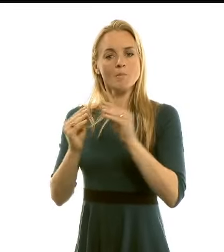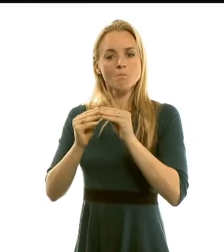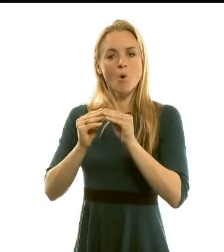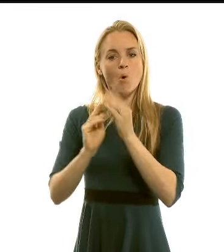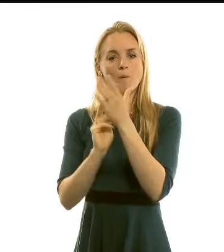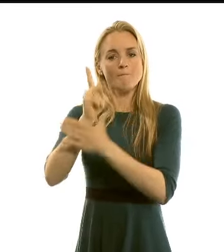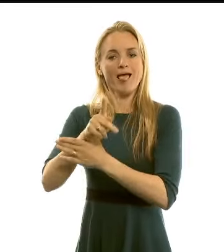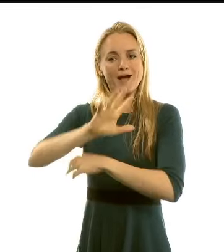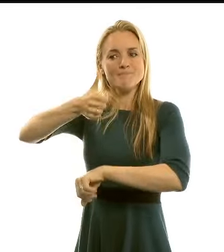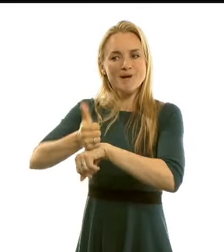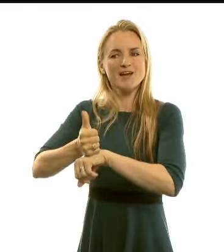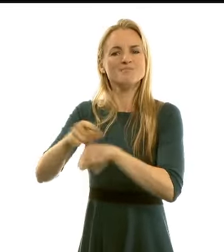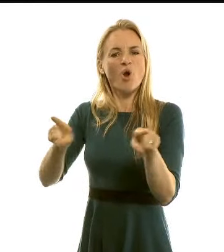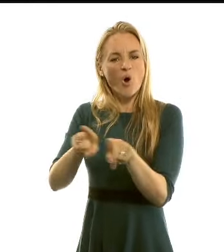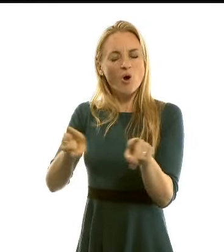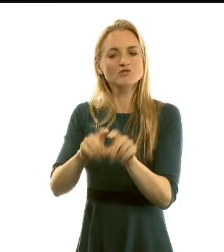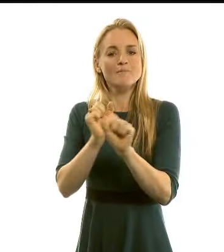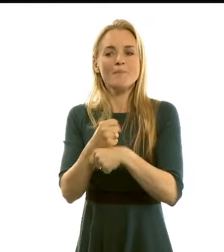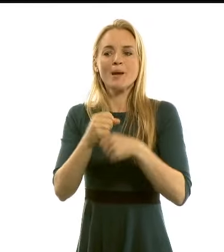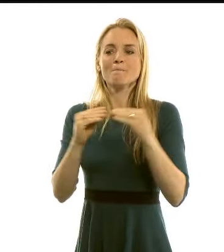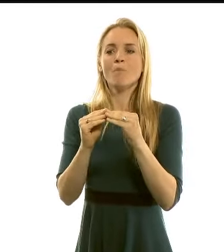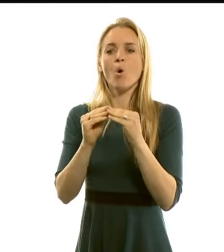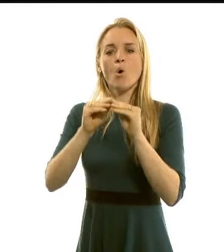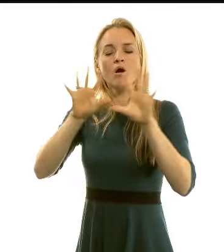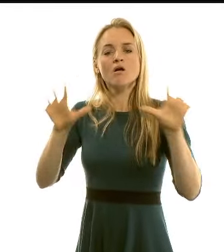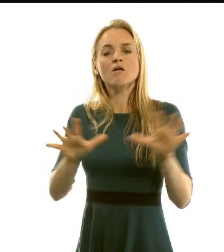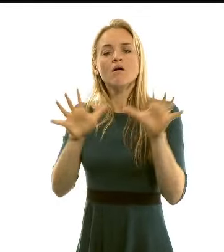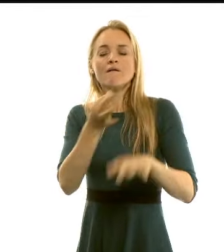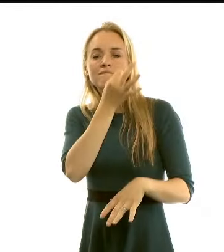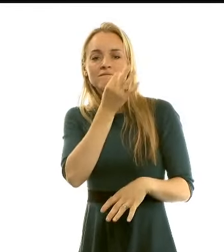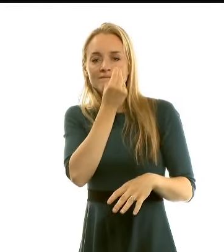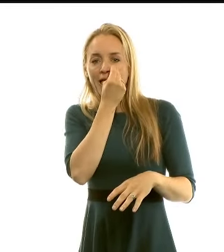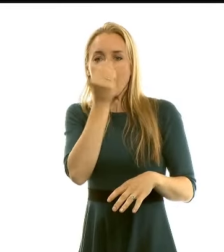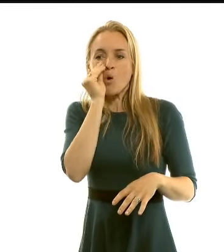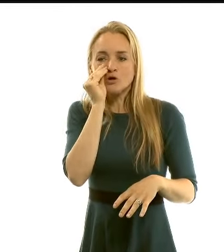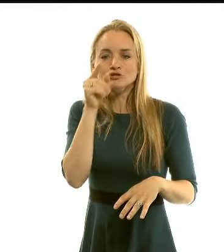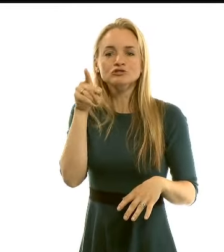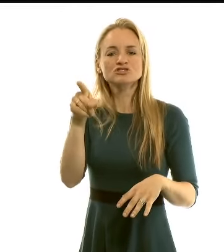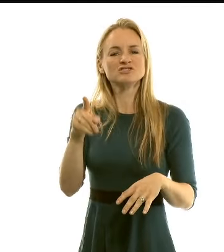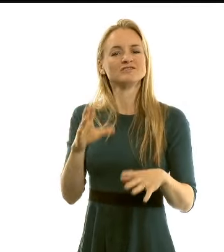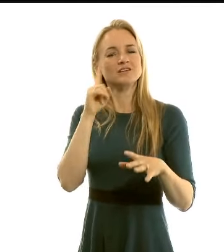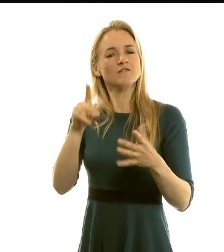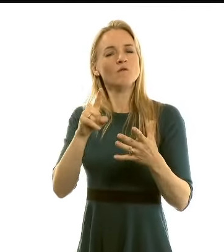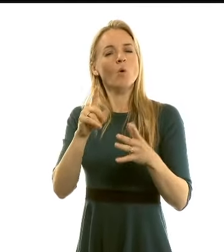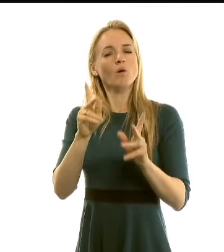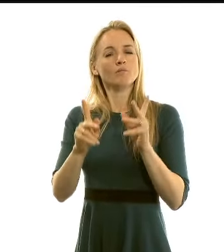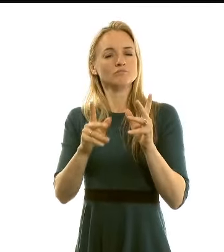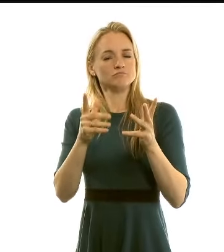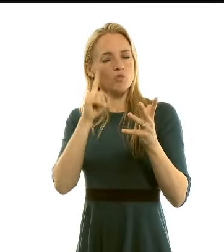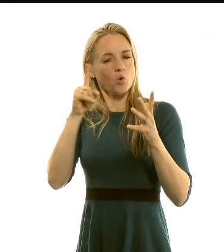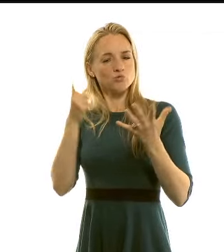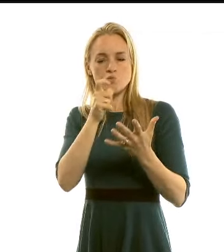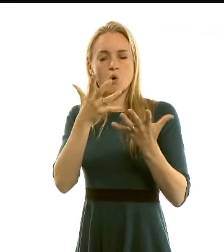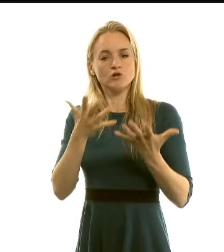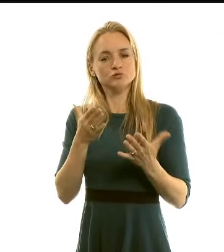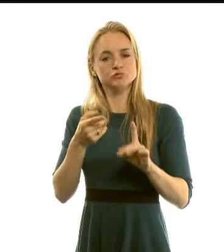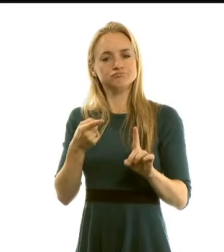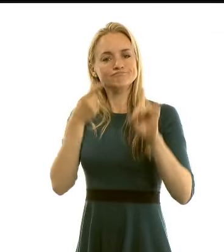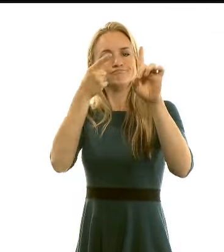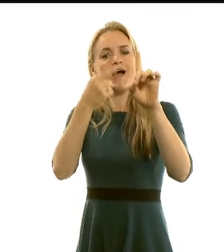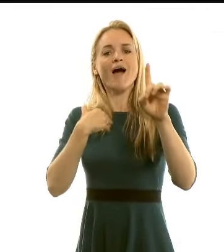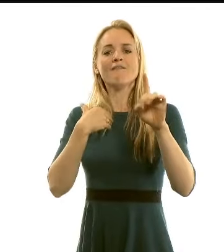these brand new bodacious blooms are aimed at those who love to create and hang things on their wall, and for those who might be even allergic to